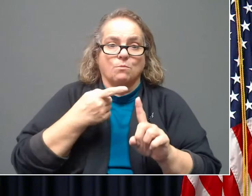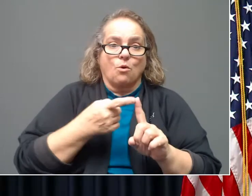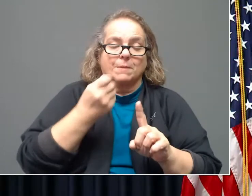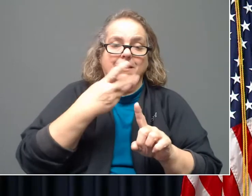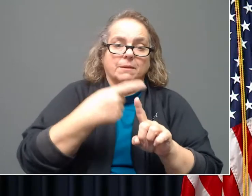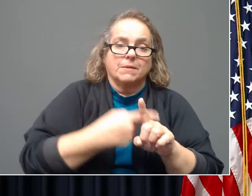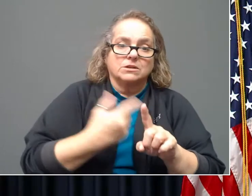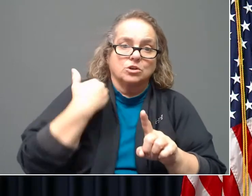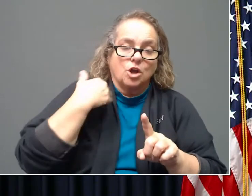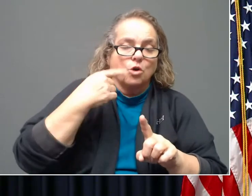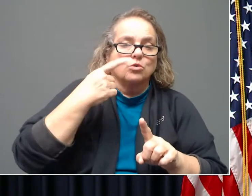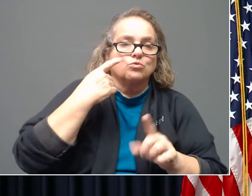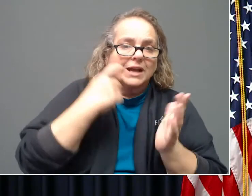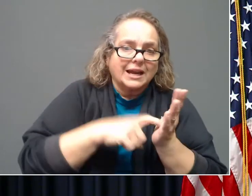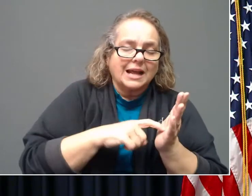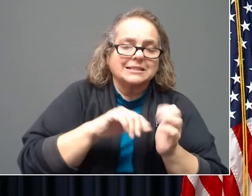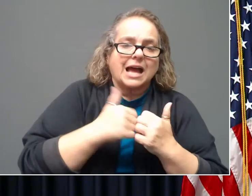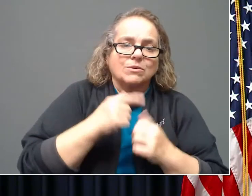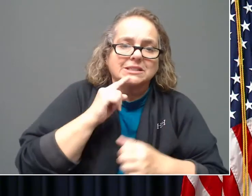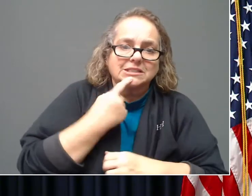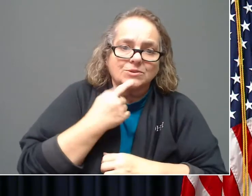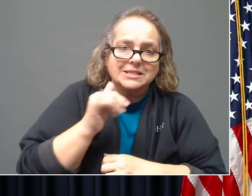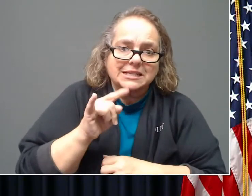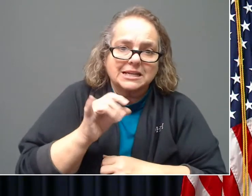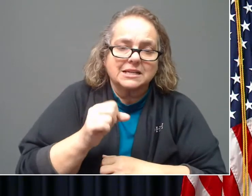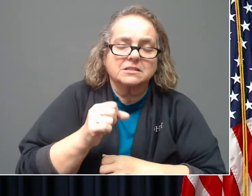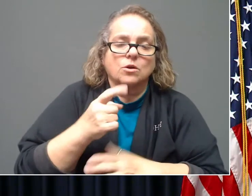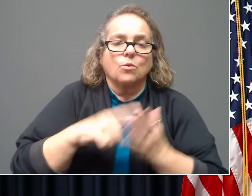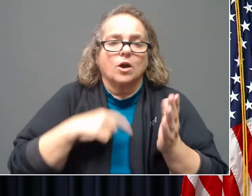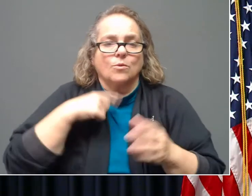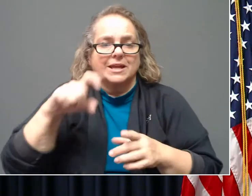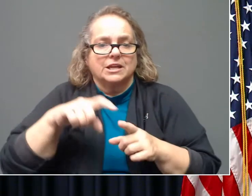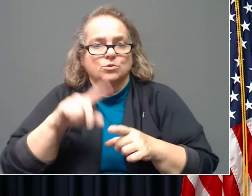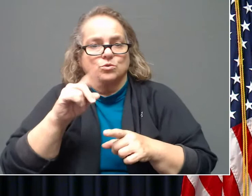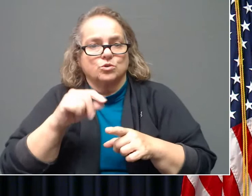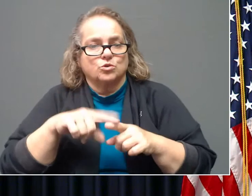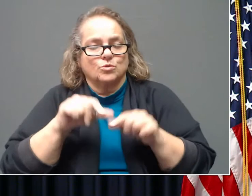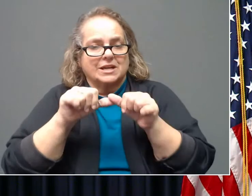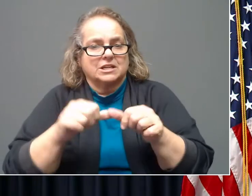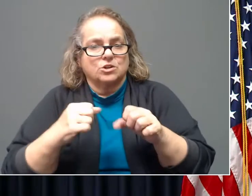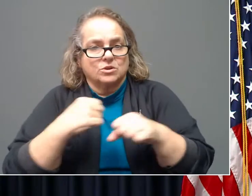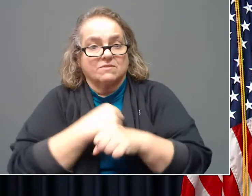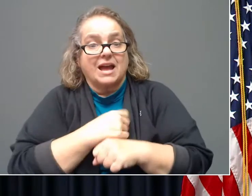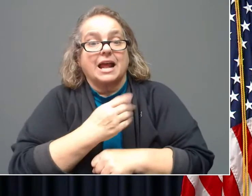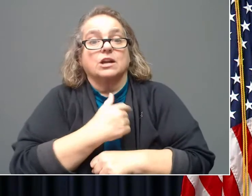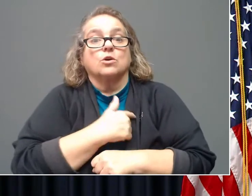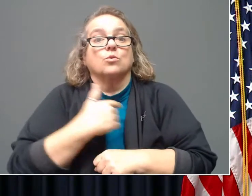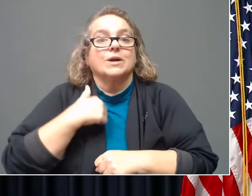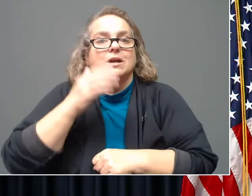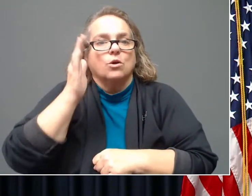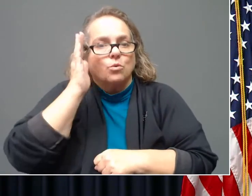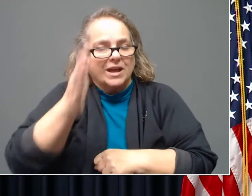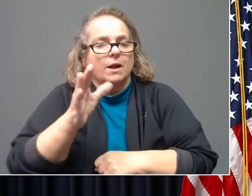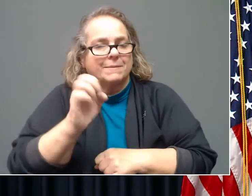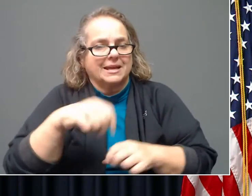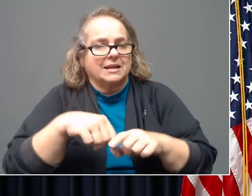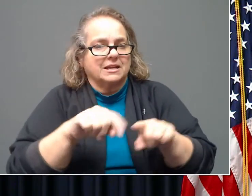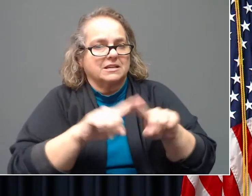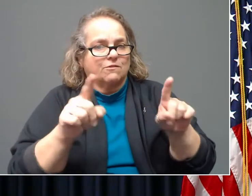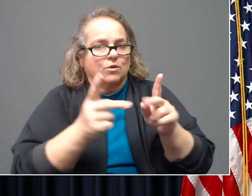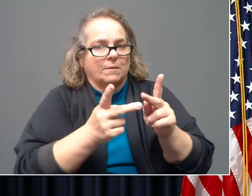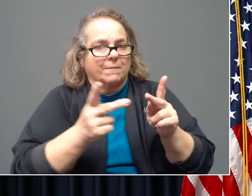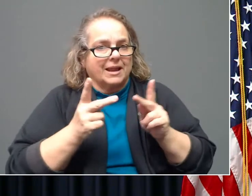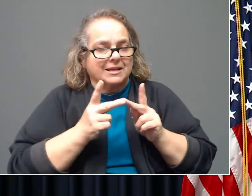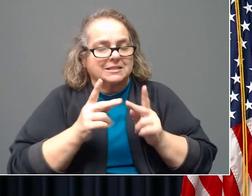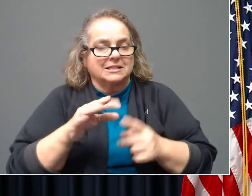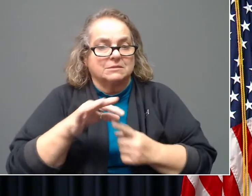serious this is and what we need to do to continue to fight it. And we will be at a very different place, especially